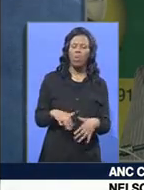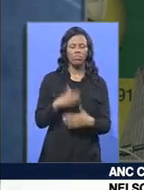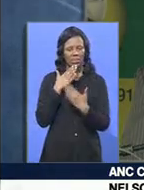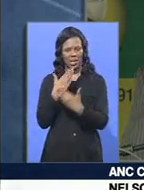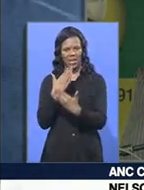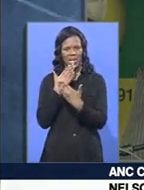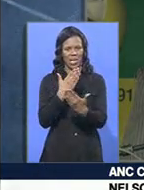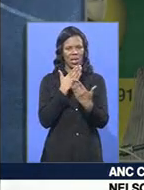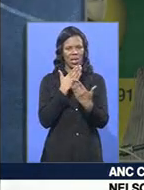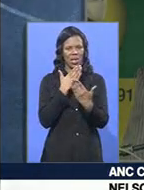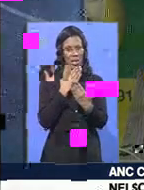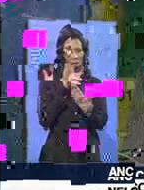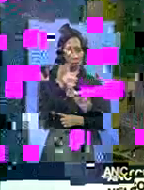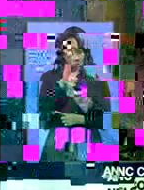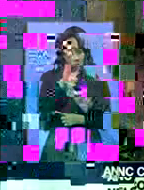by declaring apartheid